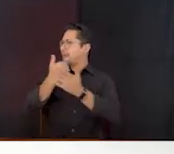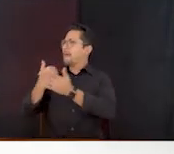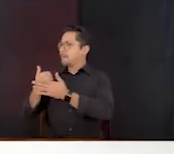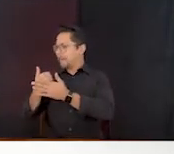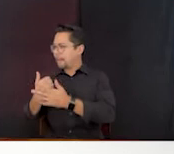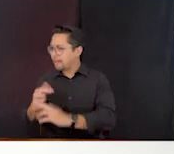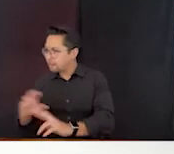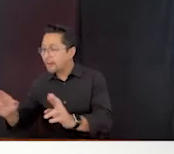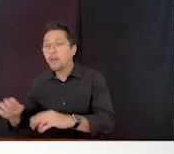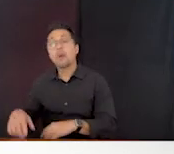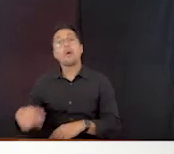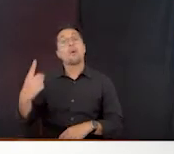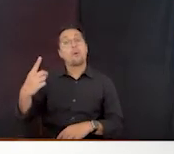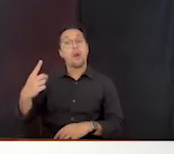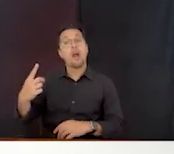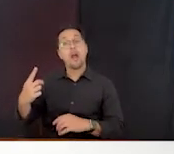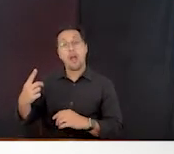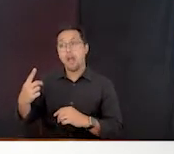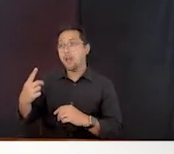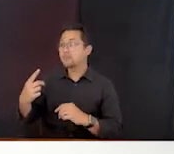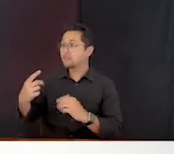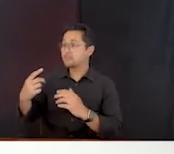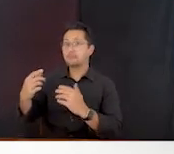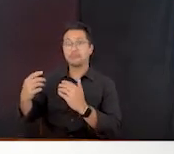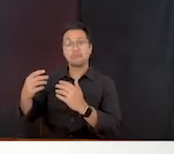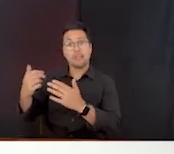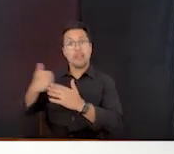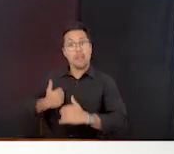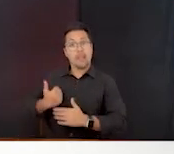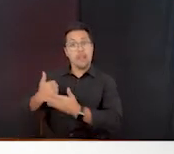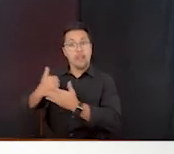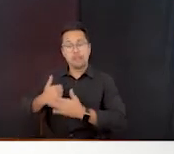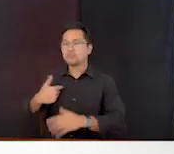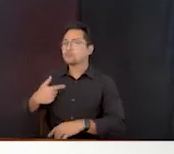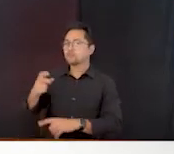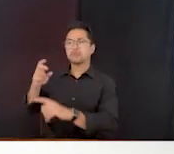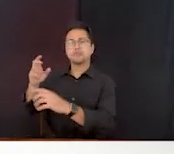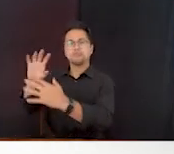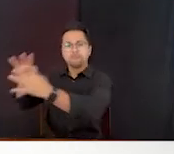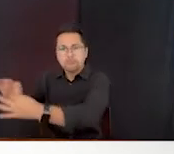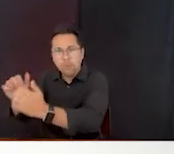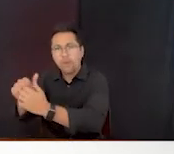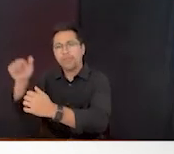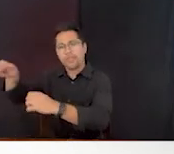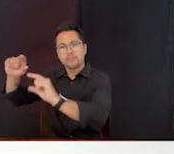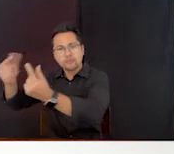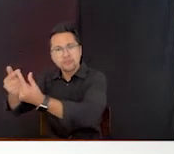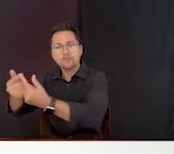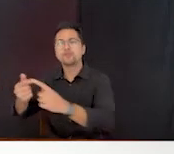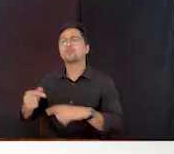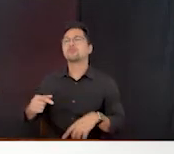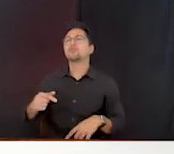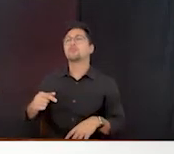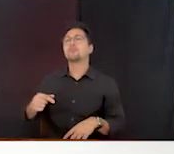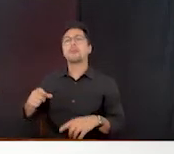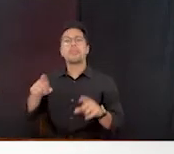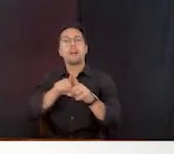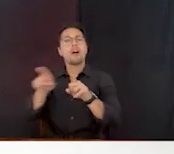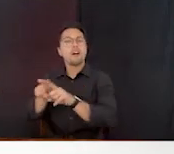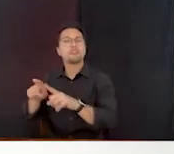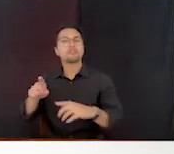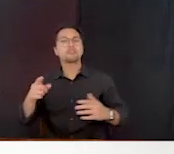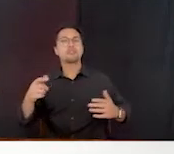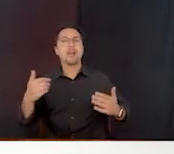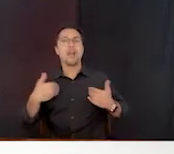things was maintaining a connection with this group, because we really just switched to Zoom meetings. That's something we were familiar with. We were actually kind of early adopters of it, because in the past